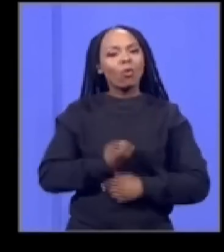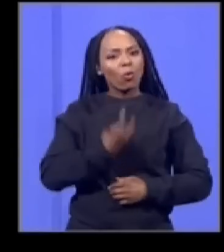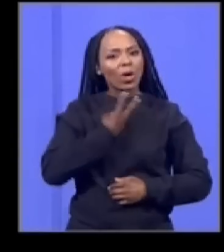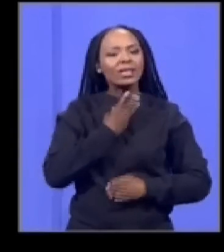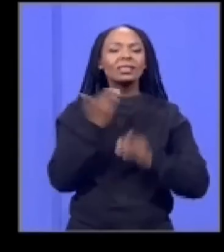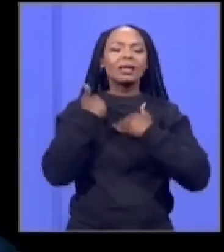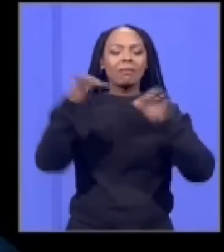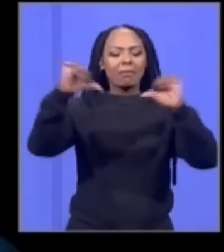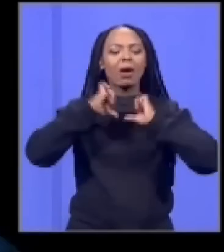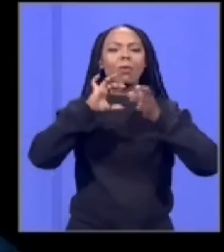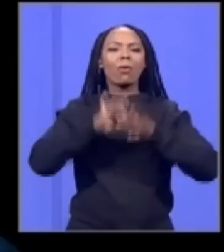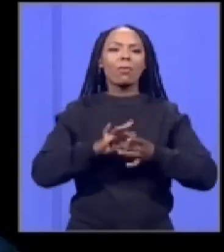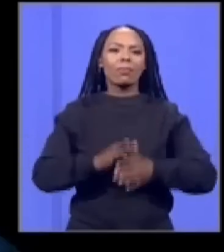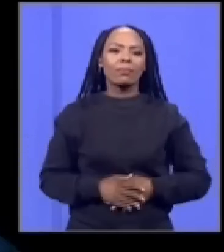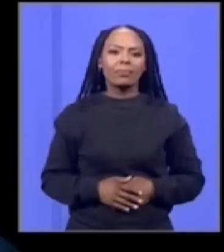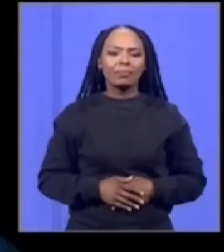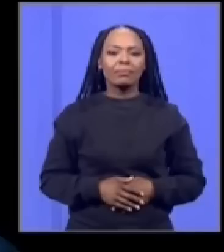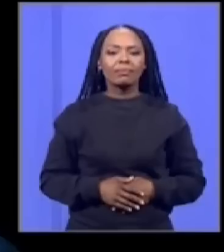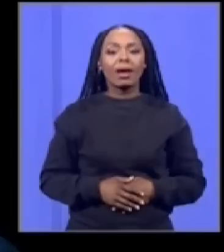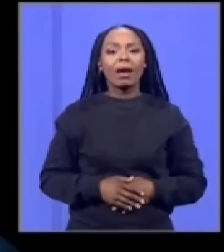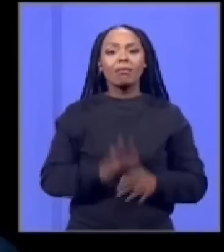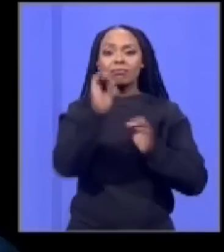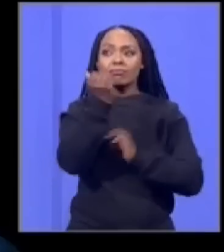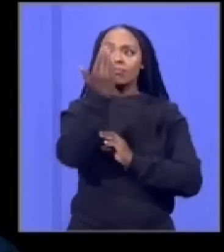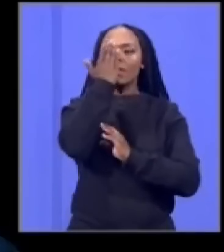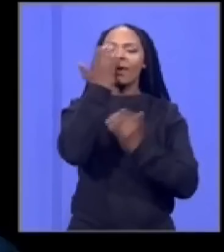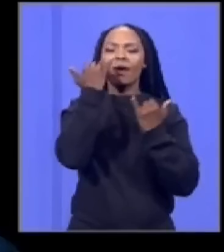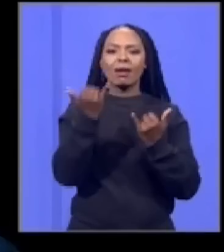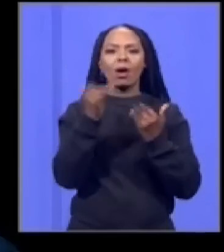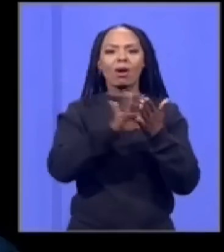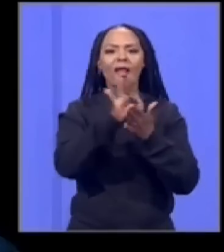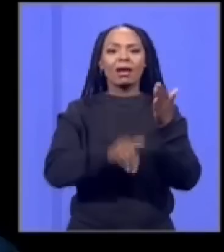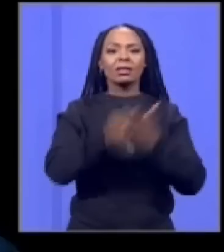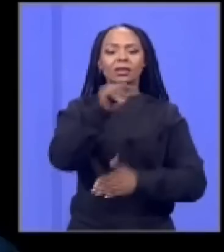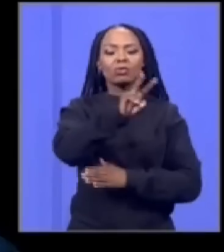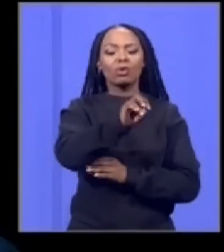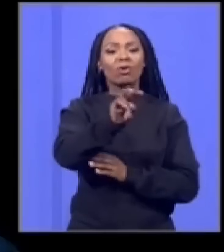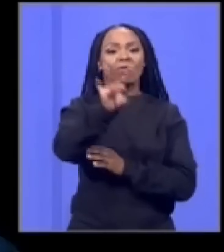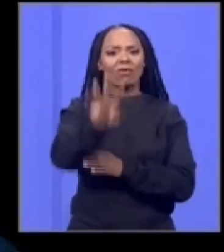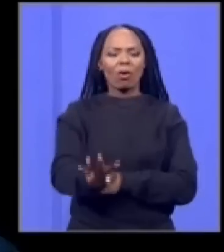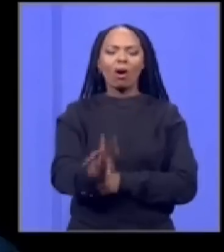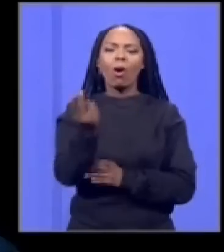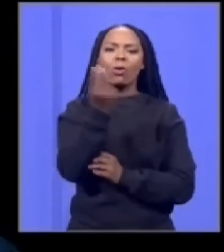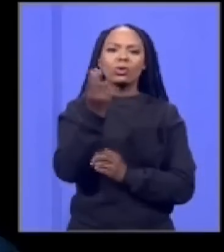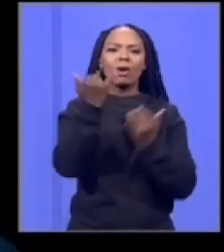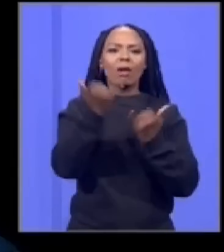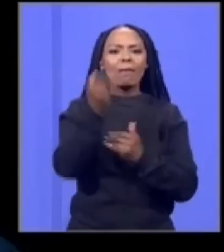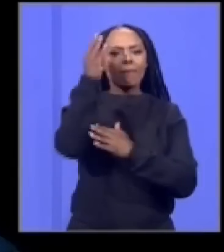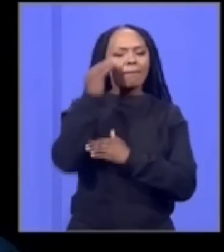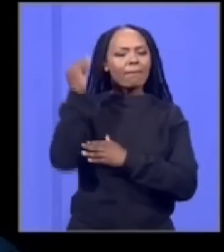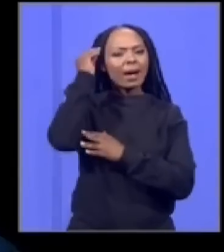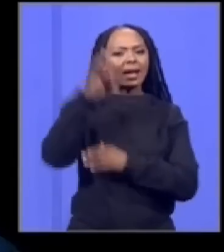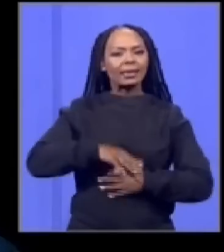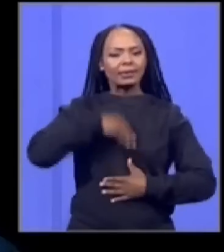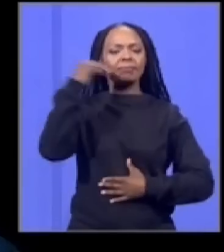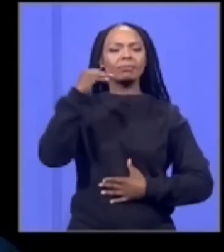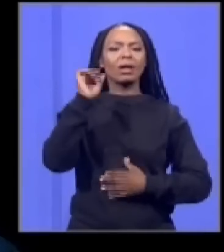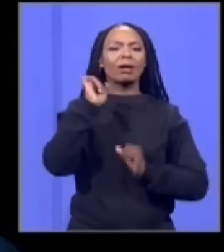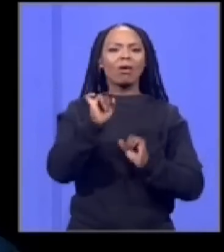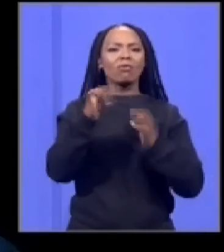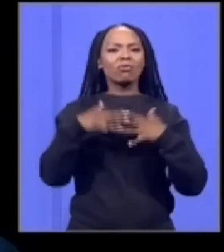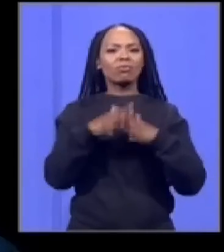safe return home. As we approach the upcoming elections in 2024, let us also cultivate a spirit of patriotism.